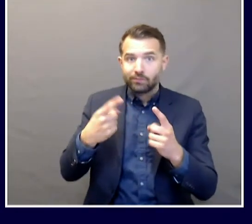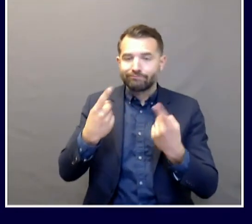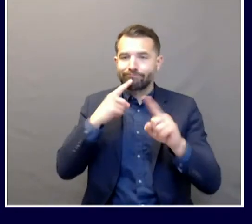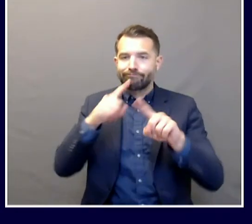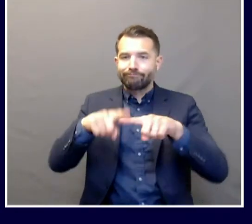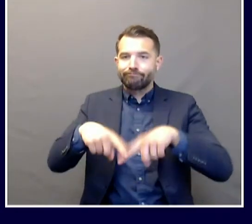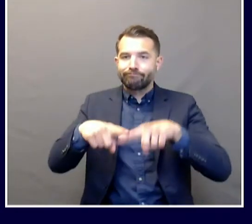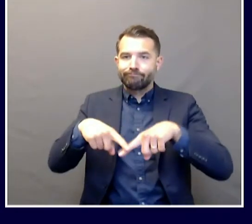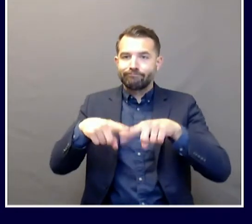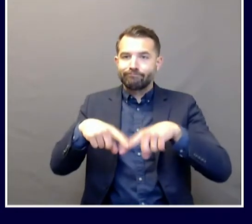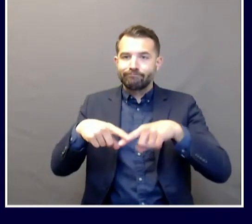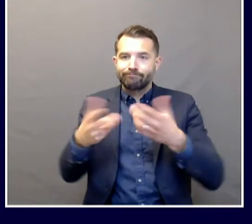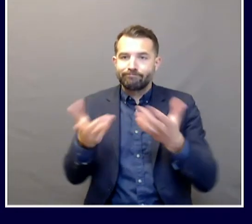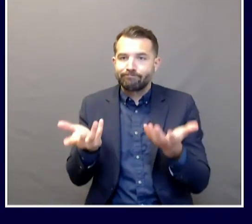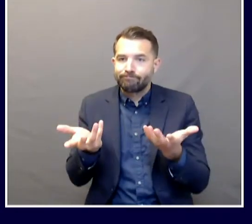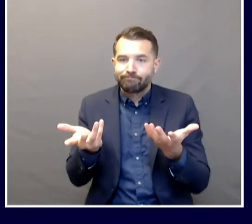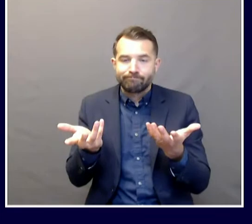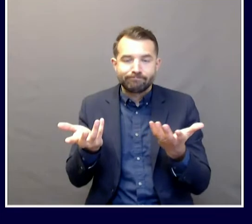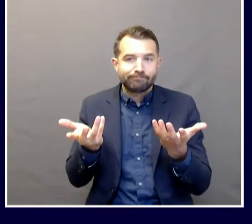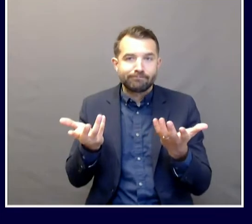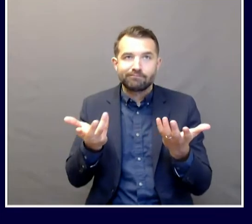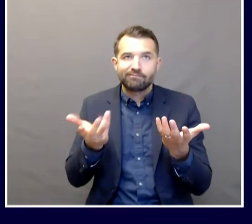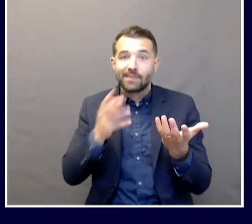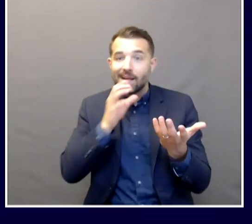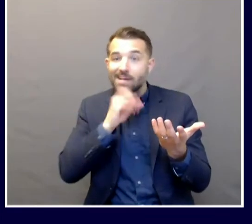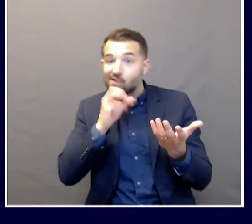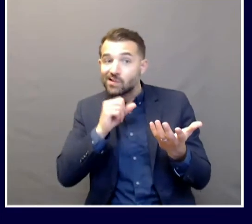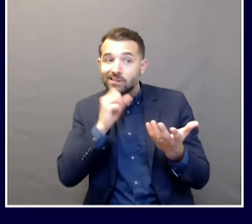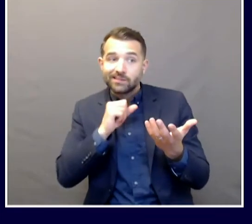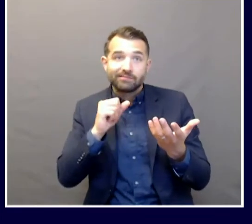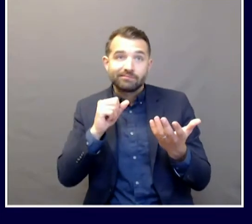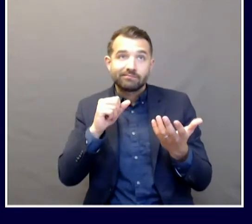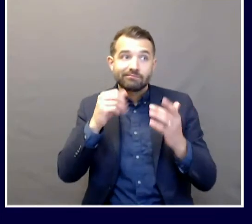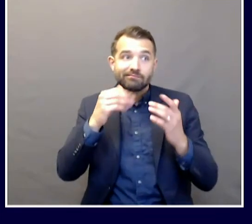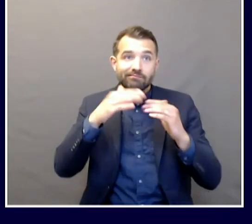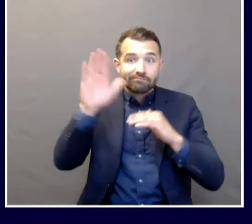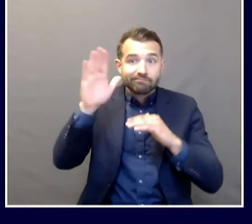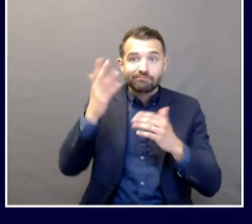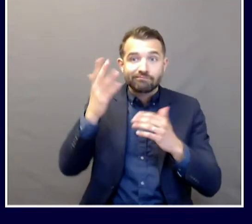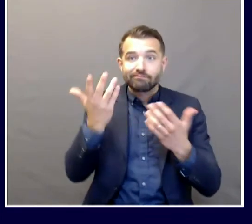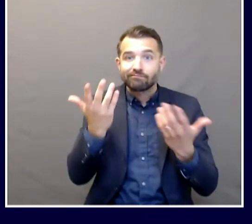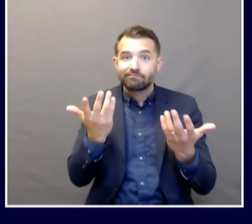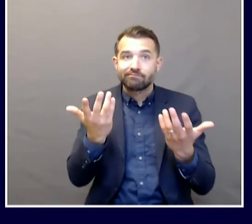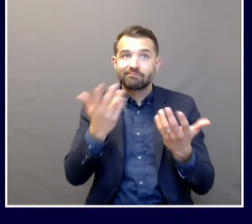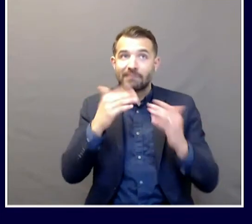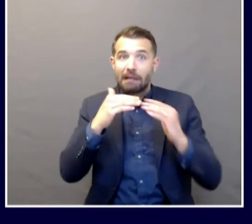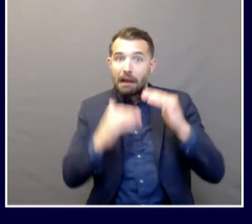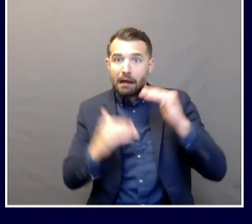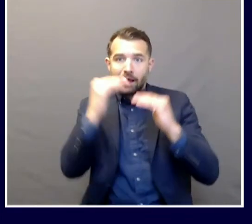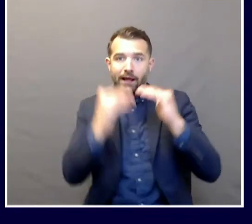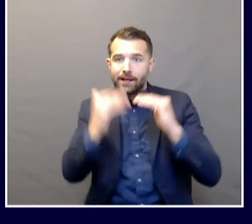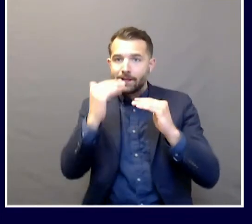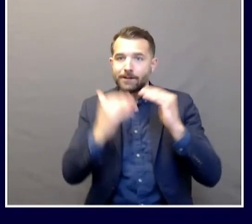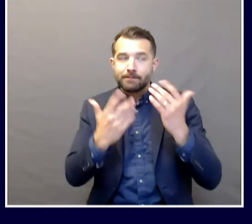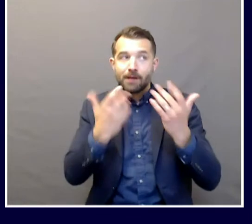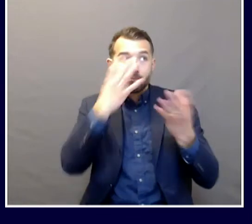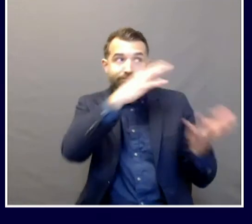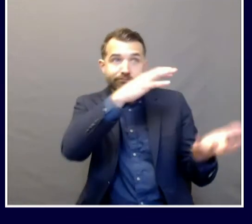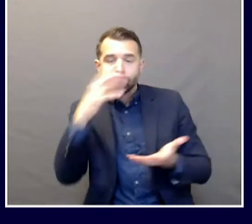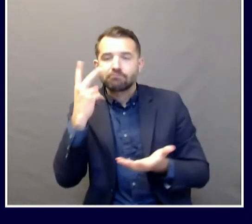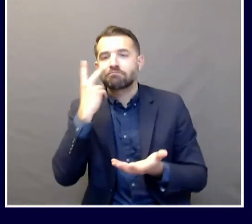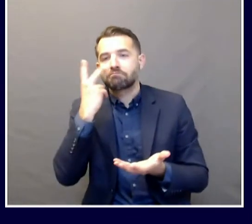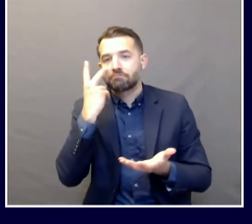in whom the vaccine is authorized and how much more vaccine we get. Okay, thanks. And then I've got a couple questions